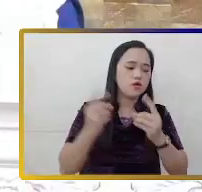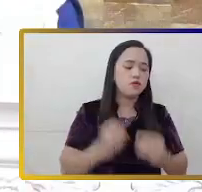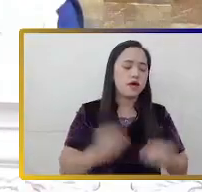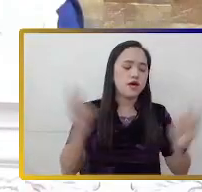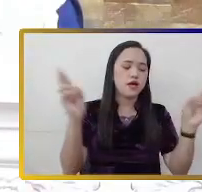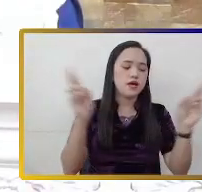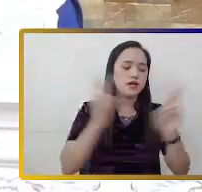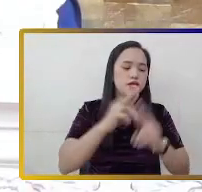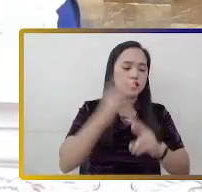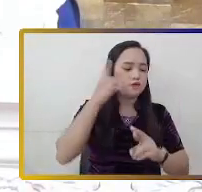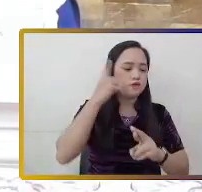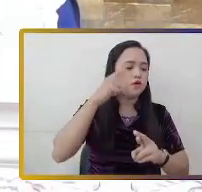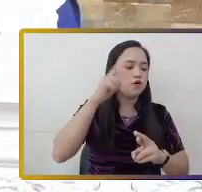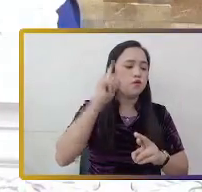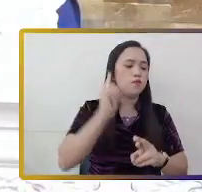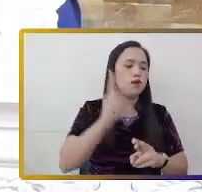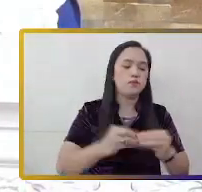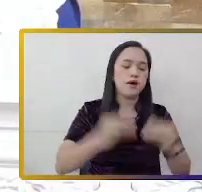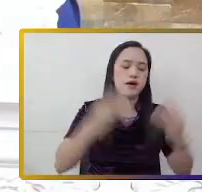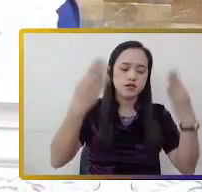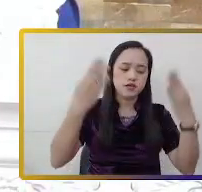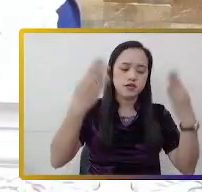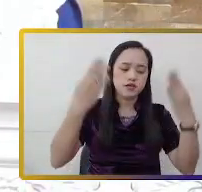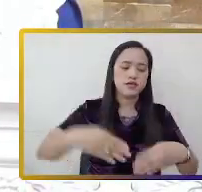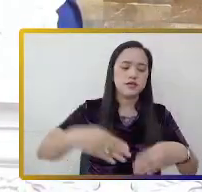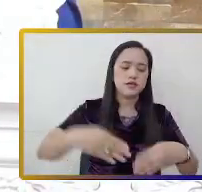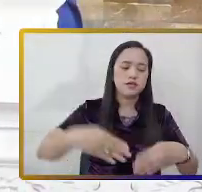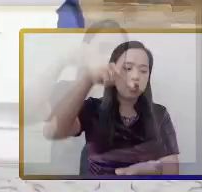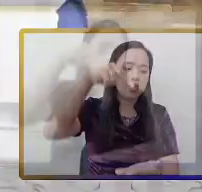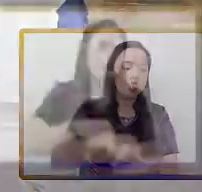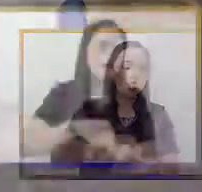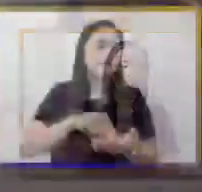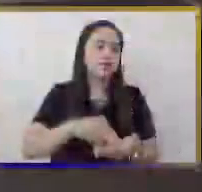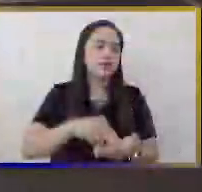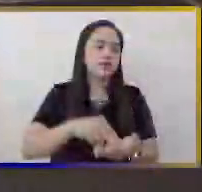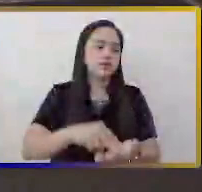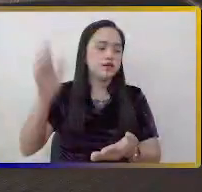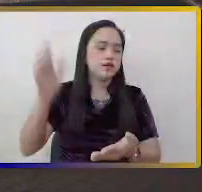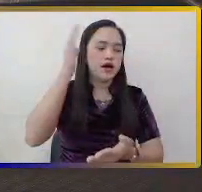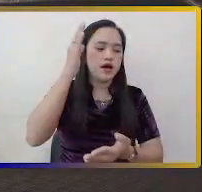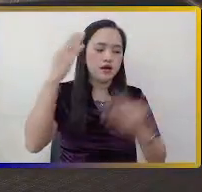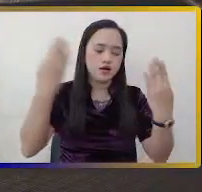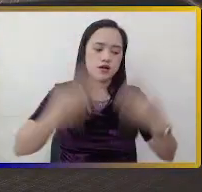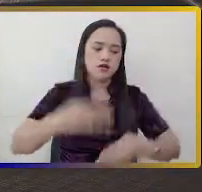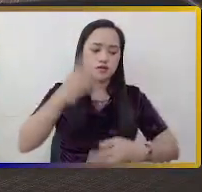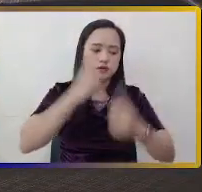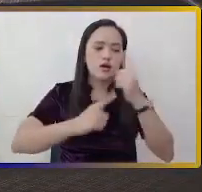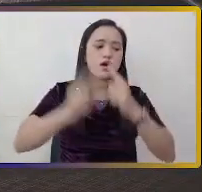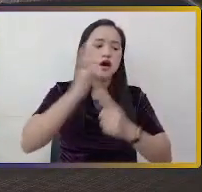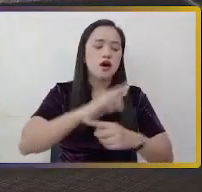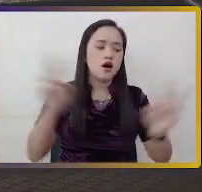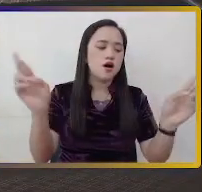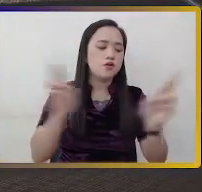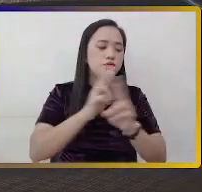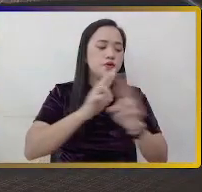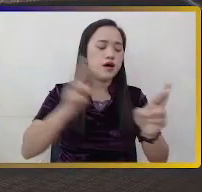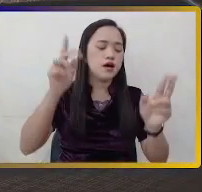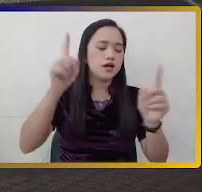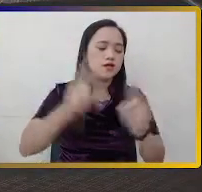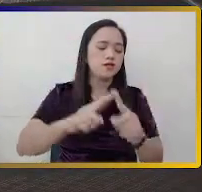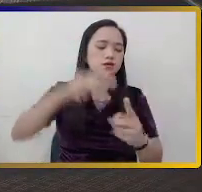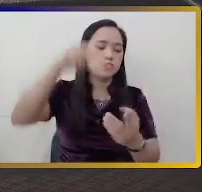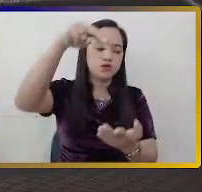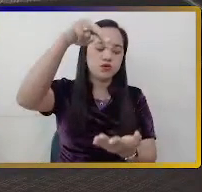you ready for one more battle stand? Hear the battle cry, are you